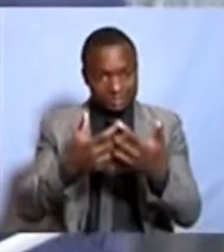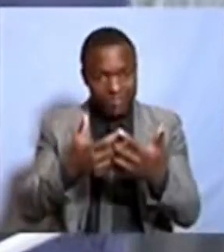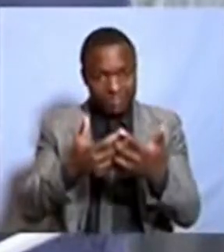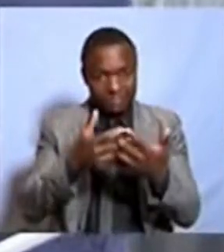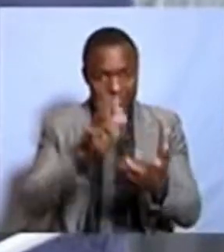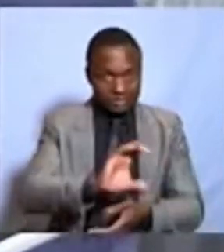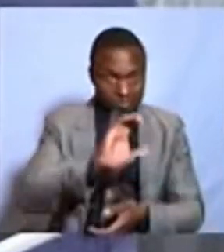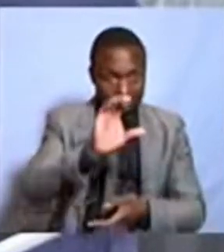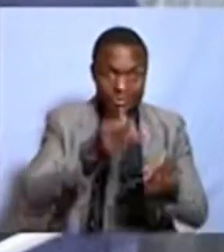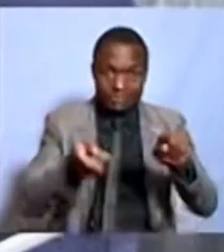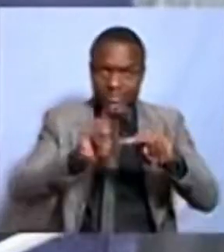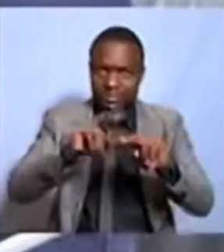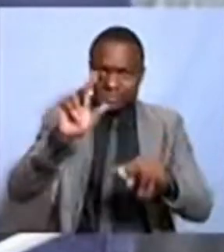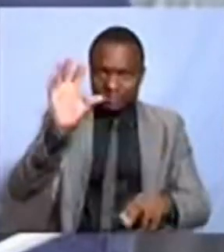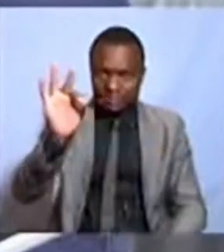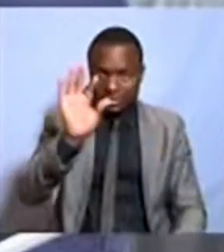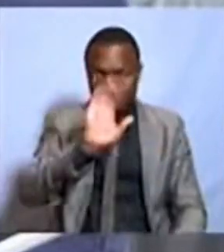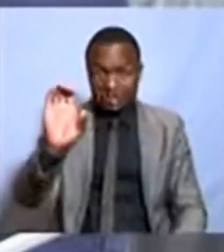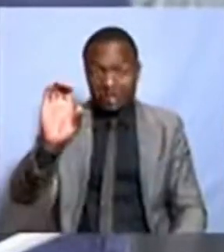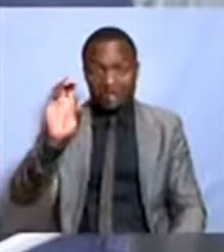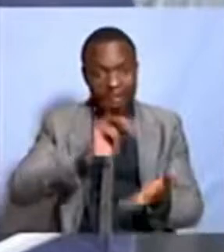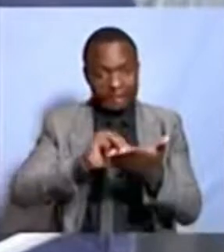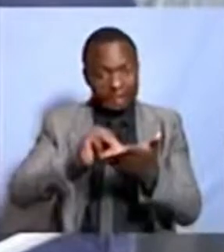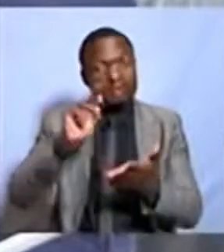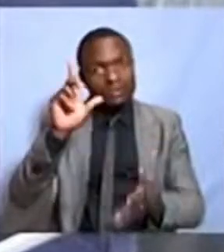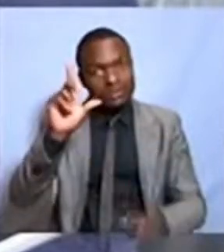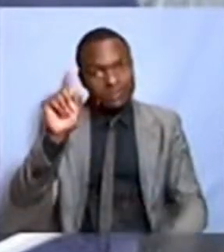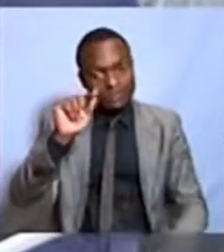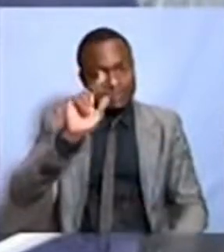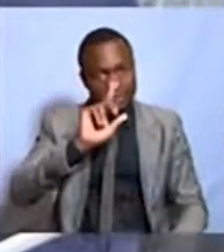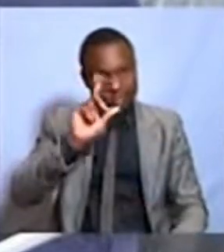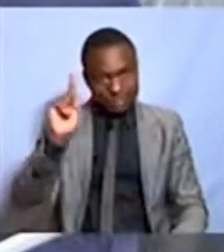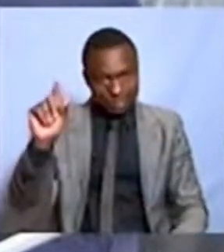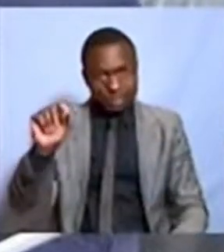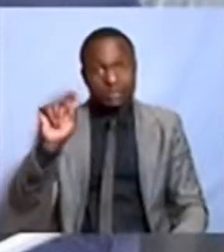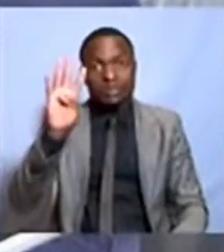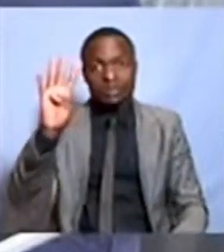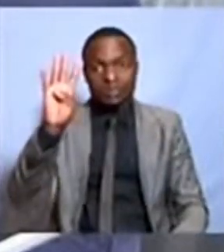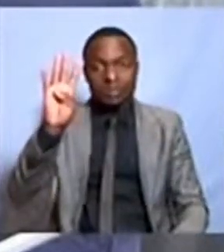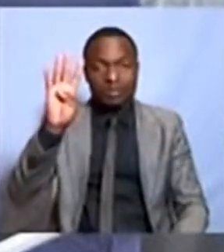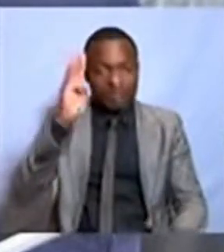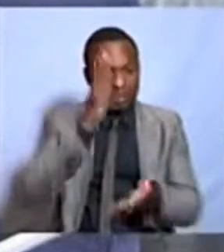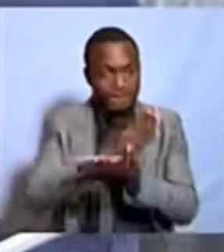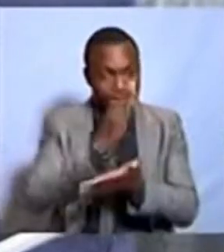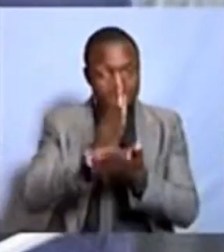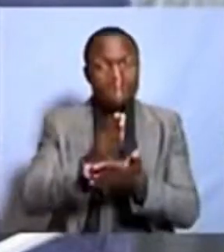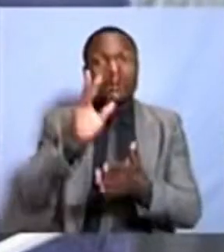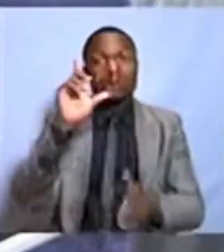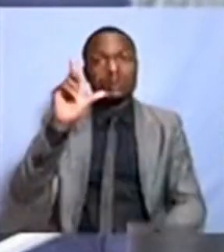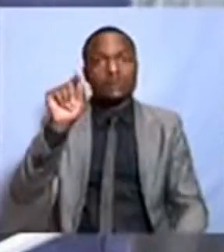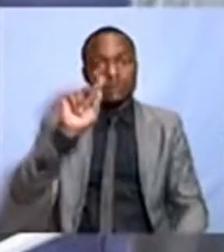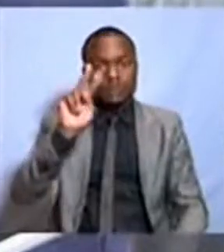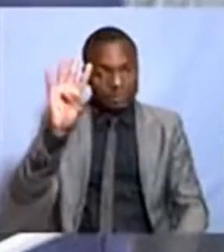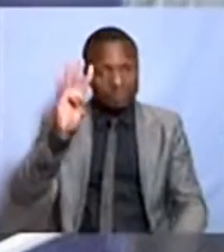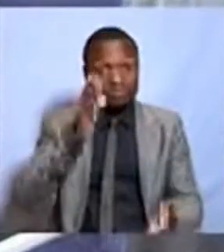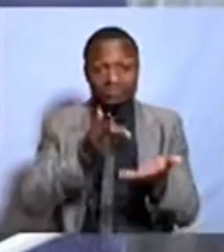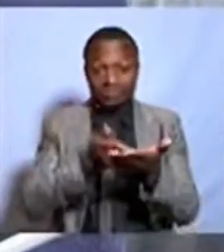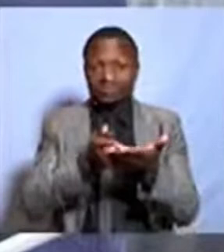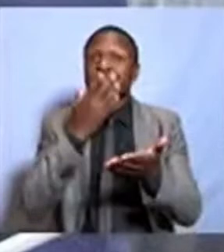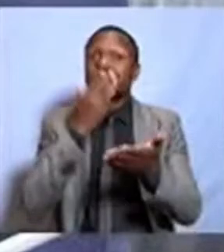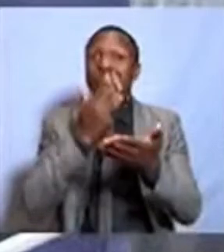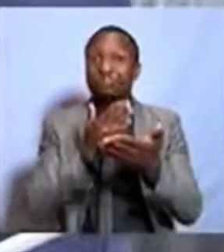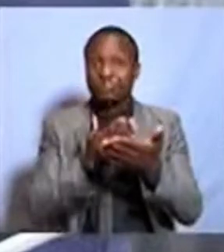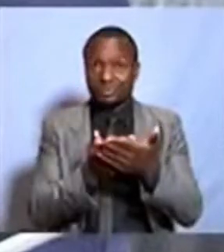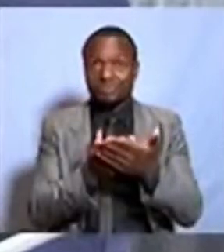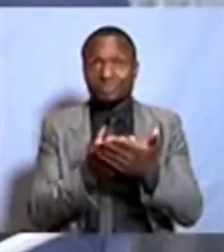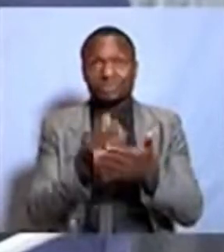increased from 900 million in 2020 to 4 billion in 2024. This is a good move, and